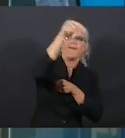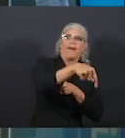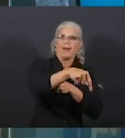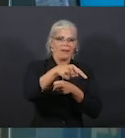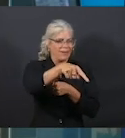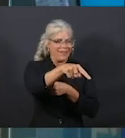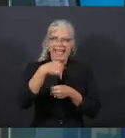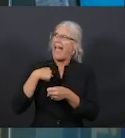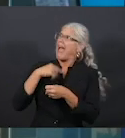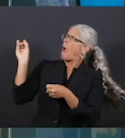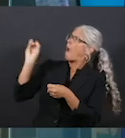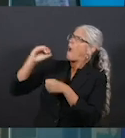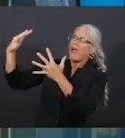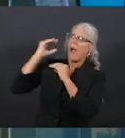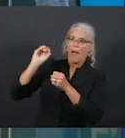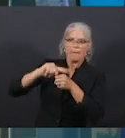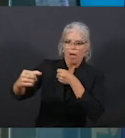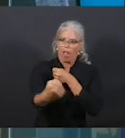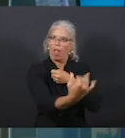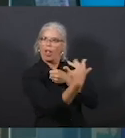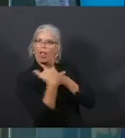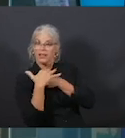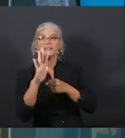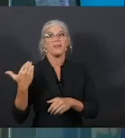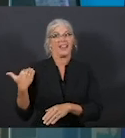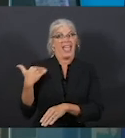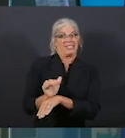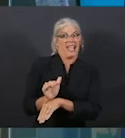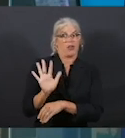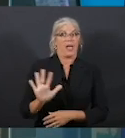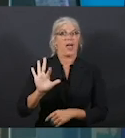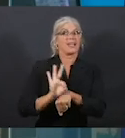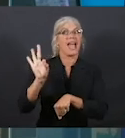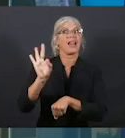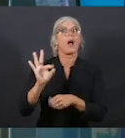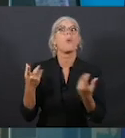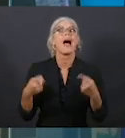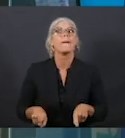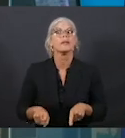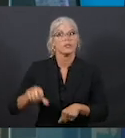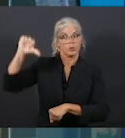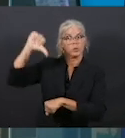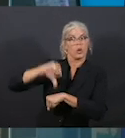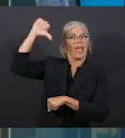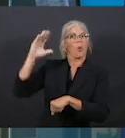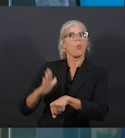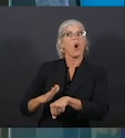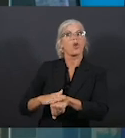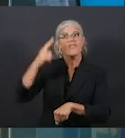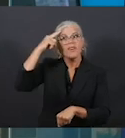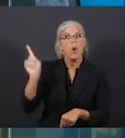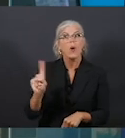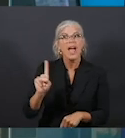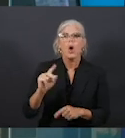first impact last night at around 9 p.m., and that was a tornado warning for the areas of northern Broward